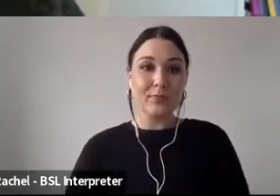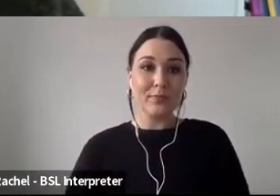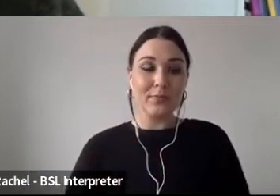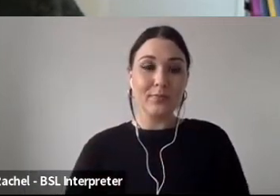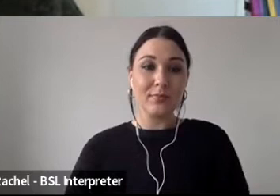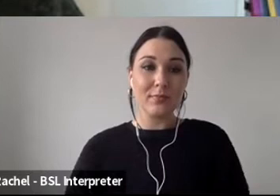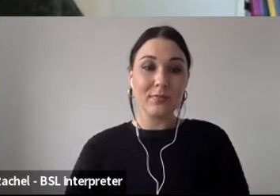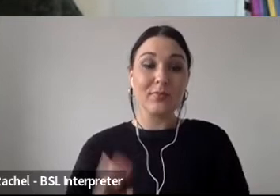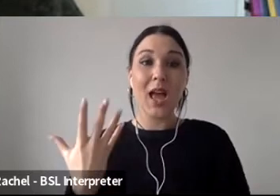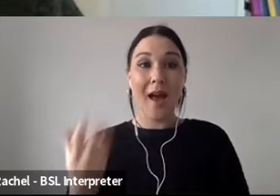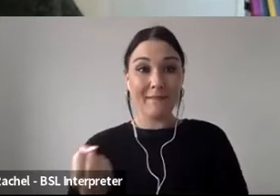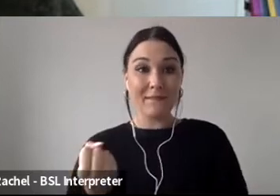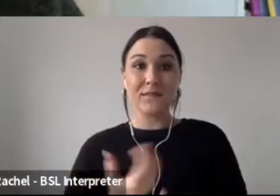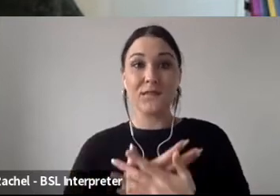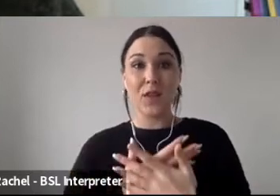it's got a load of